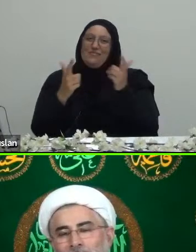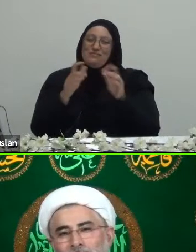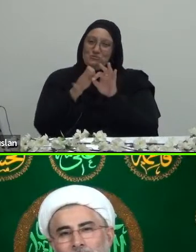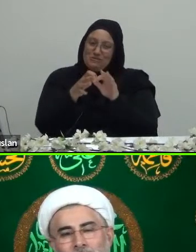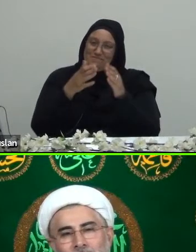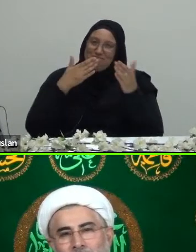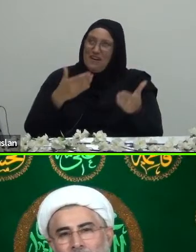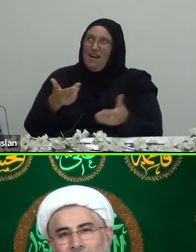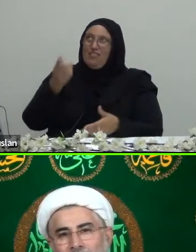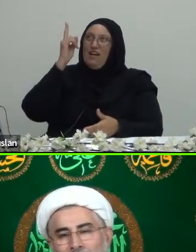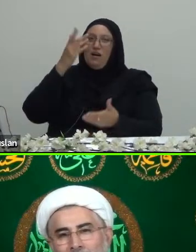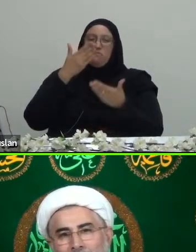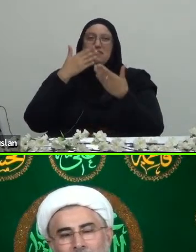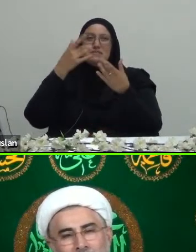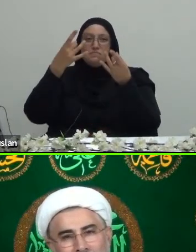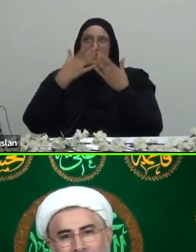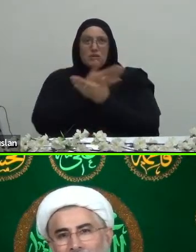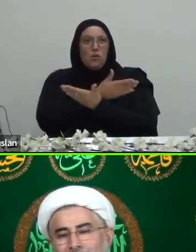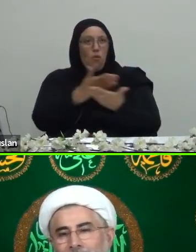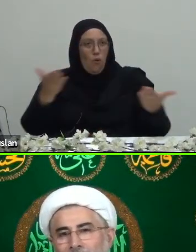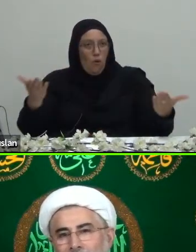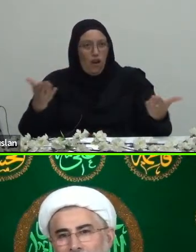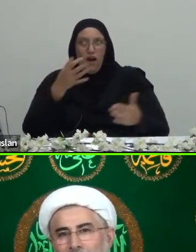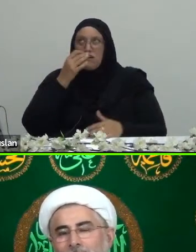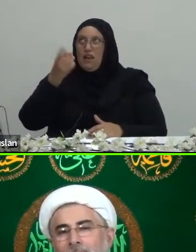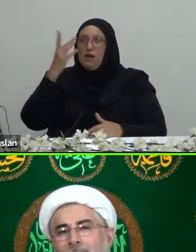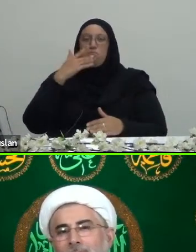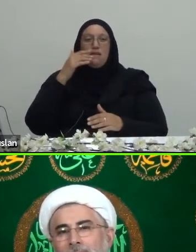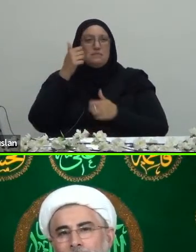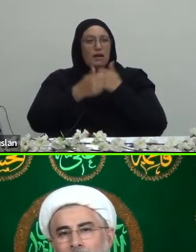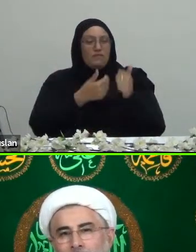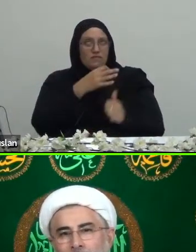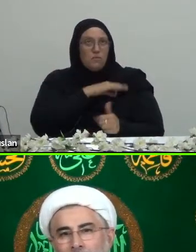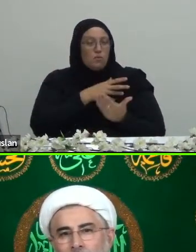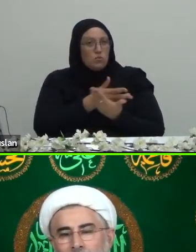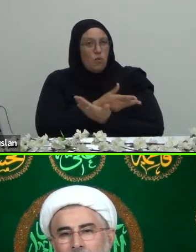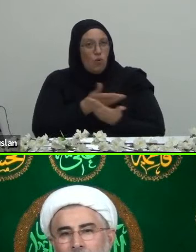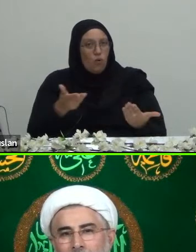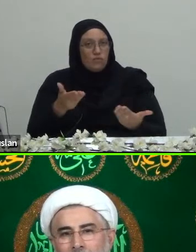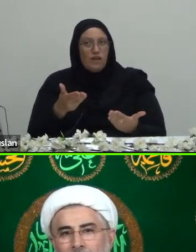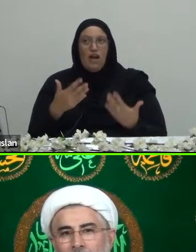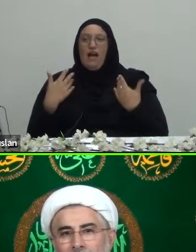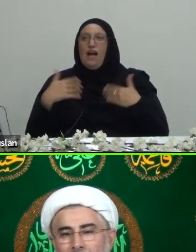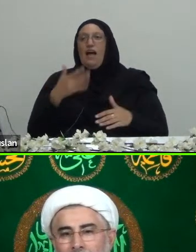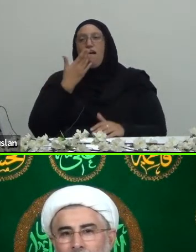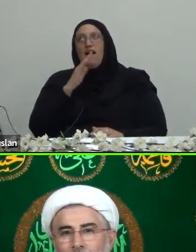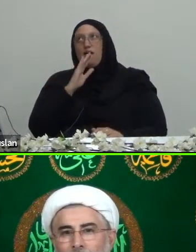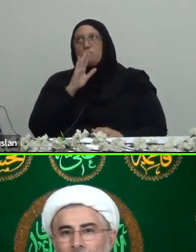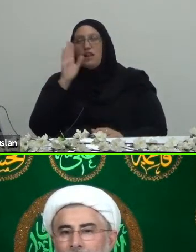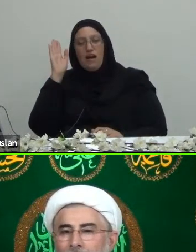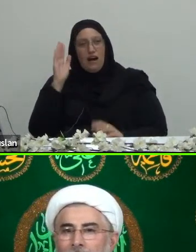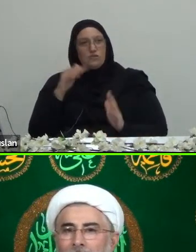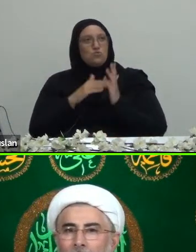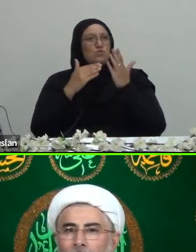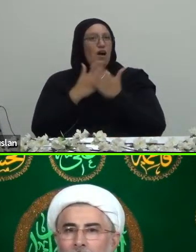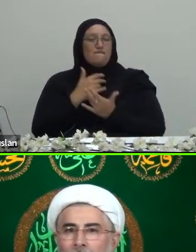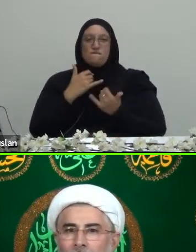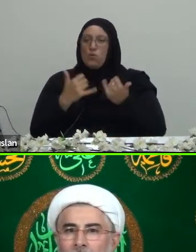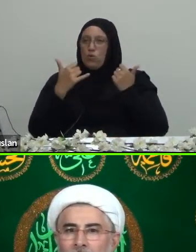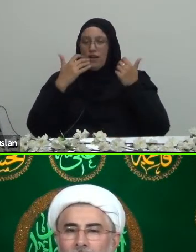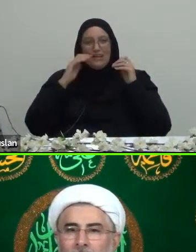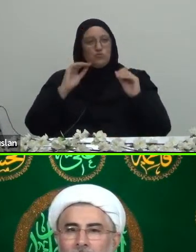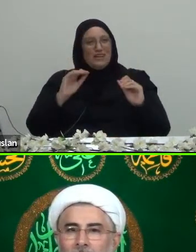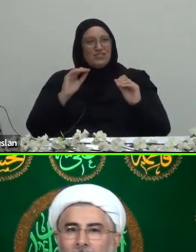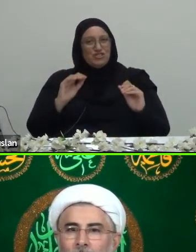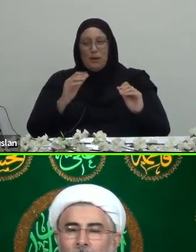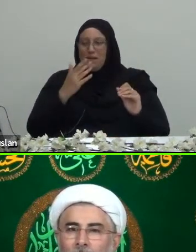God bless you all. Jazakumullah khaira. Yes, alhamdulillah, inshallah. It was an educational session and we continue it. Allow me, because